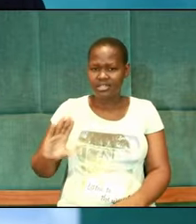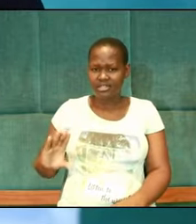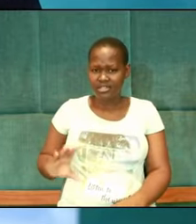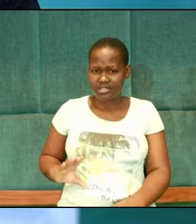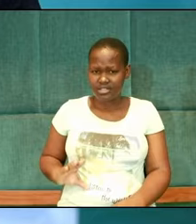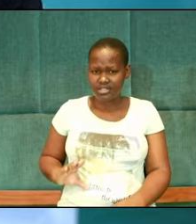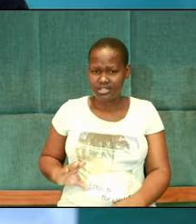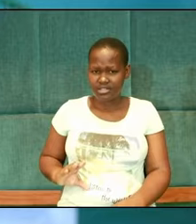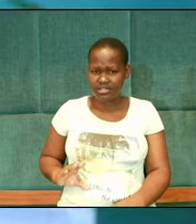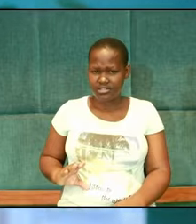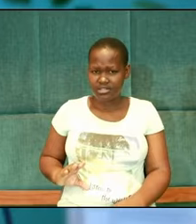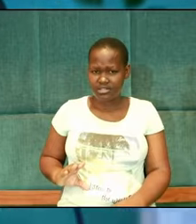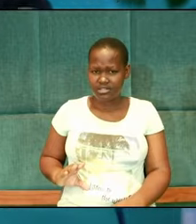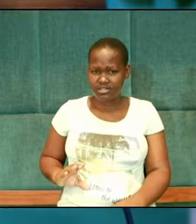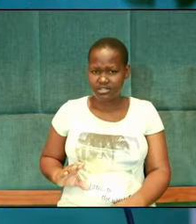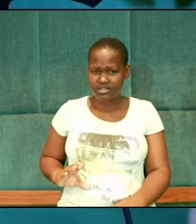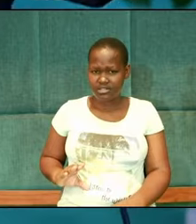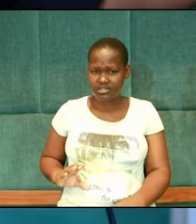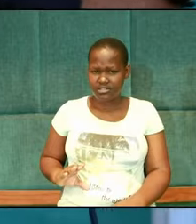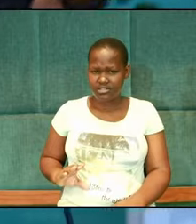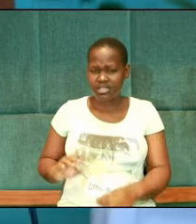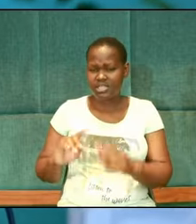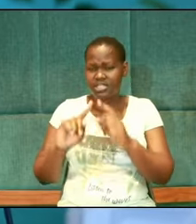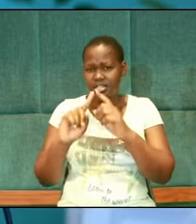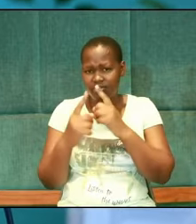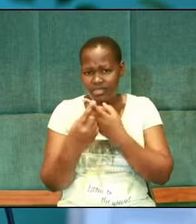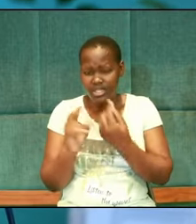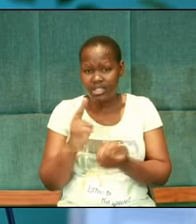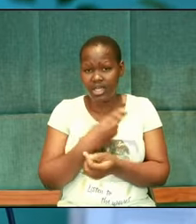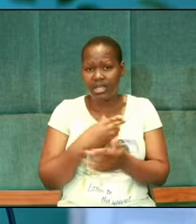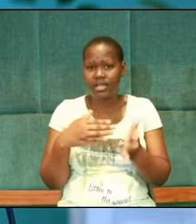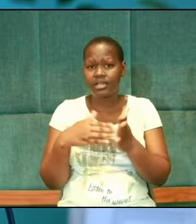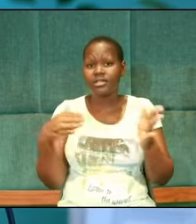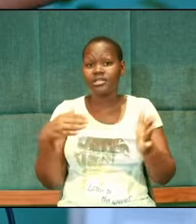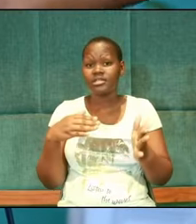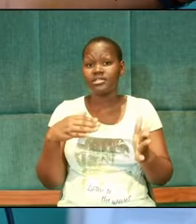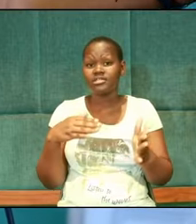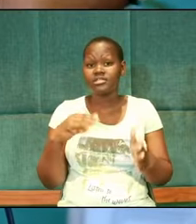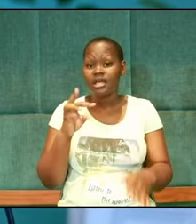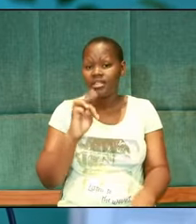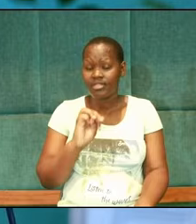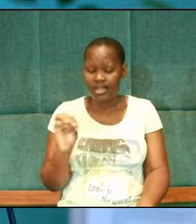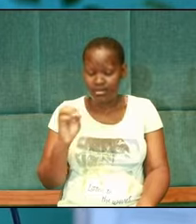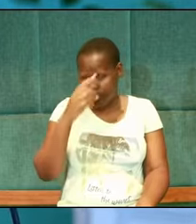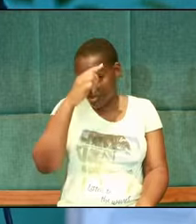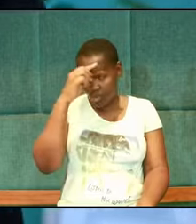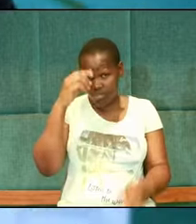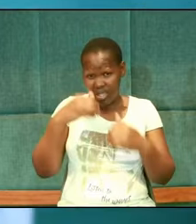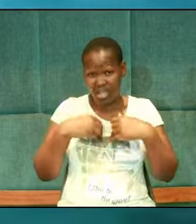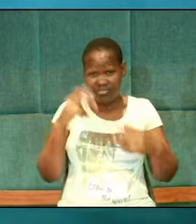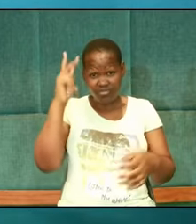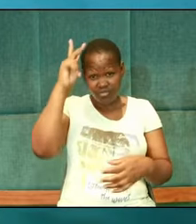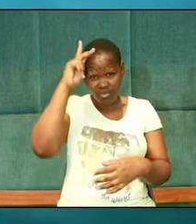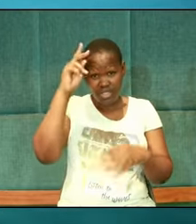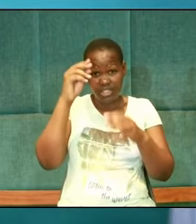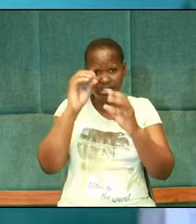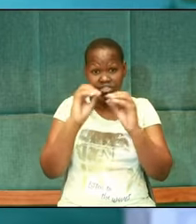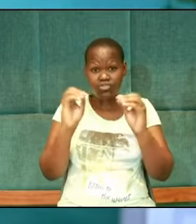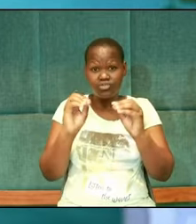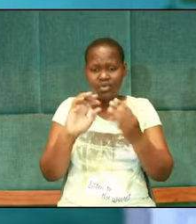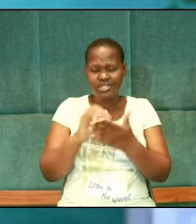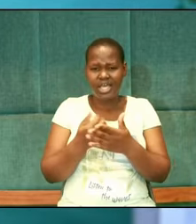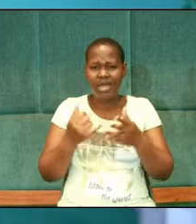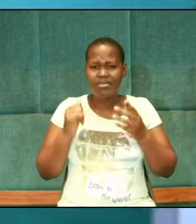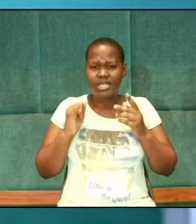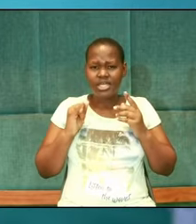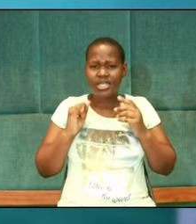divided. It's us against them. The simple reason, lack of knowledge. Some individuals, a teaspoon